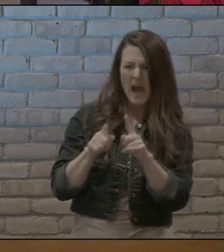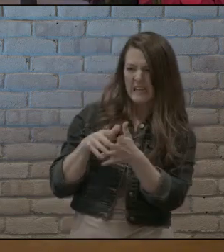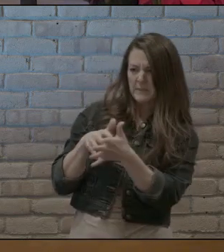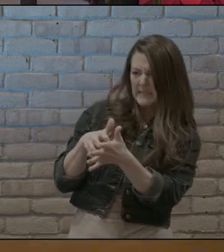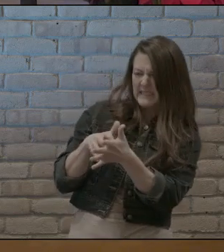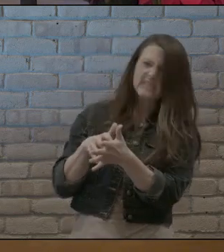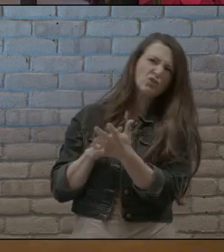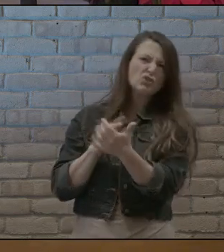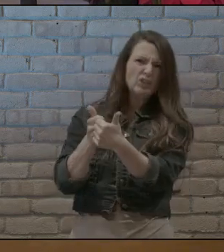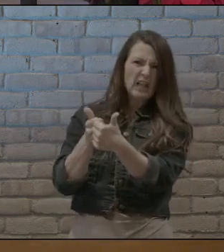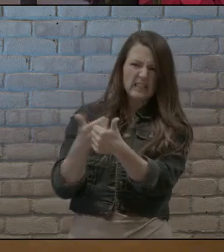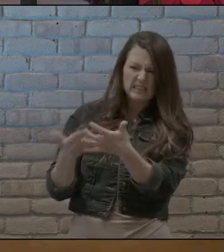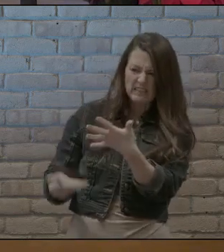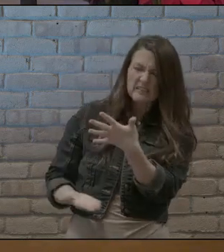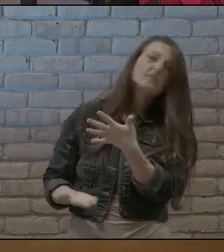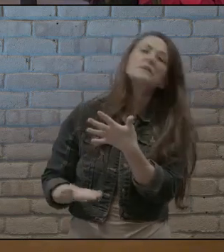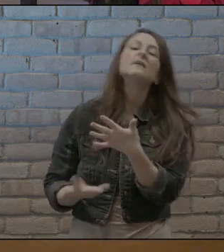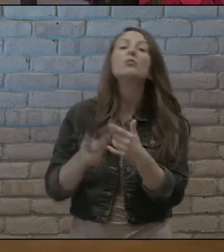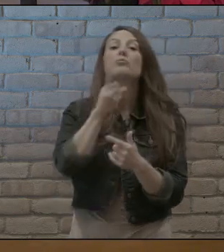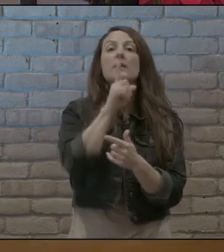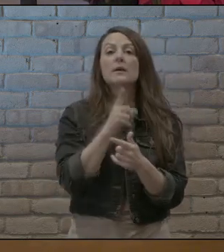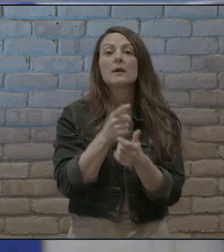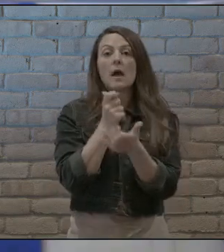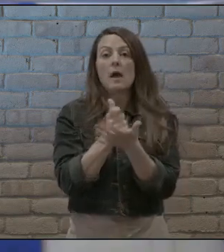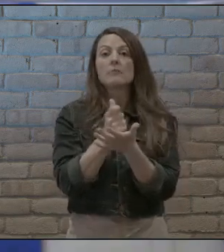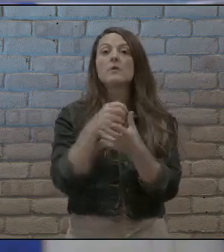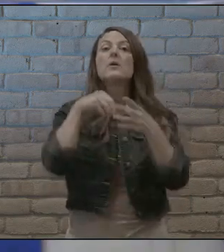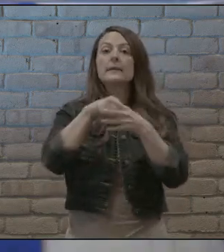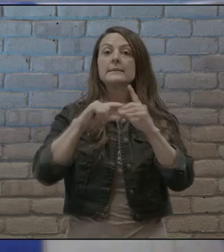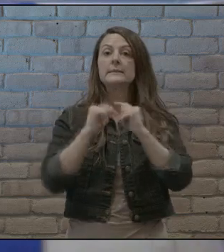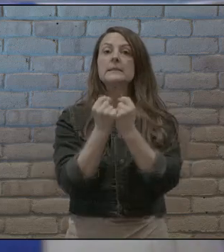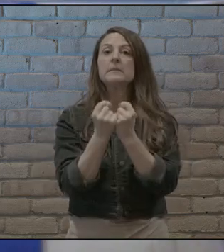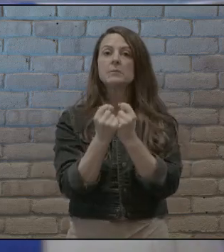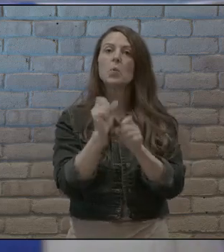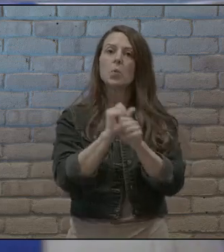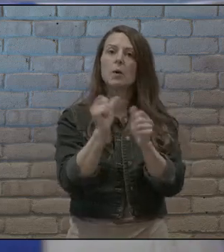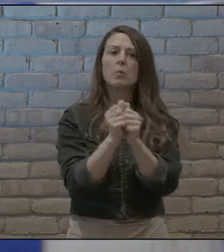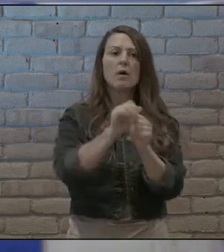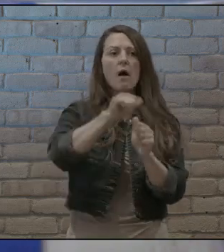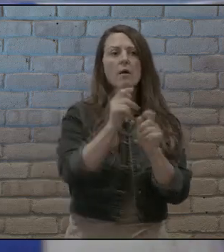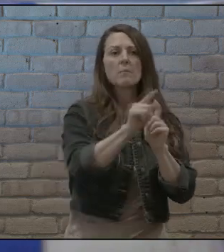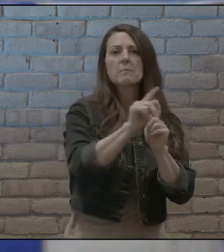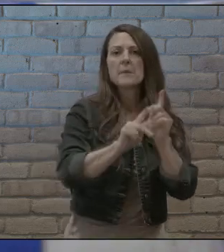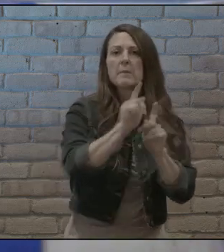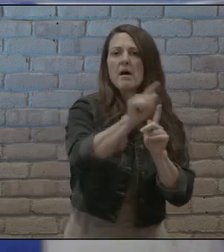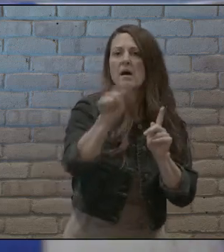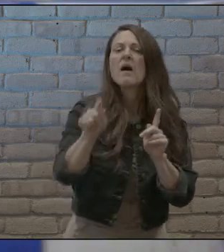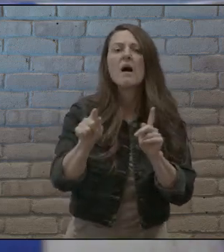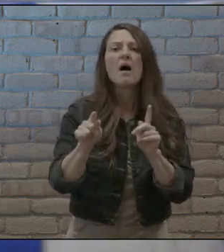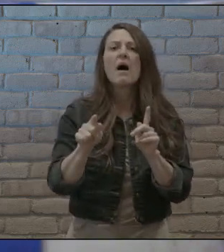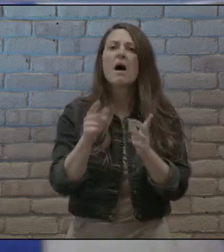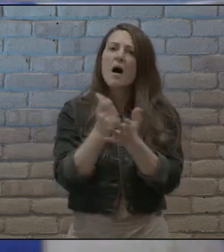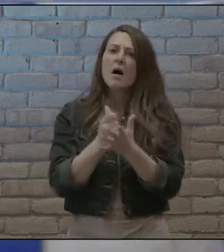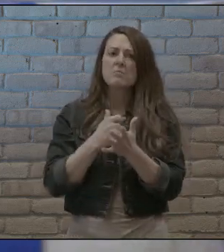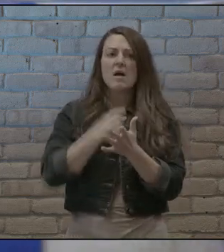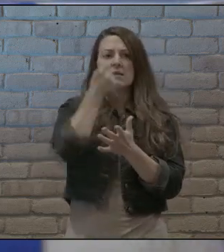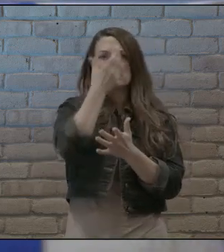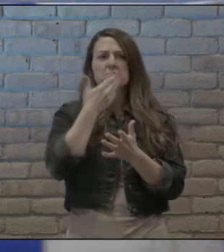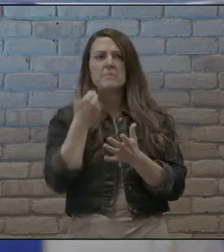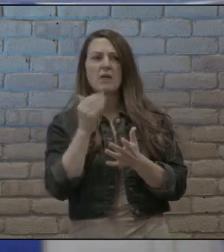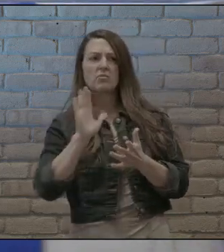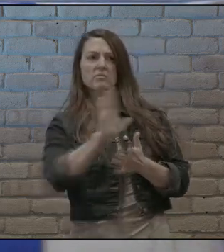here. And it's very helpful in a team setting because it helps you to better understand why people act the way they